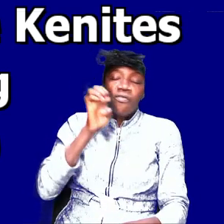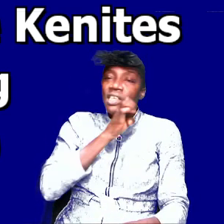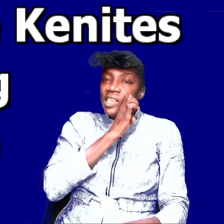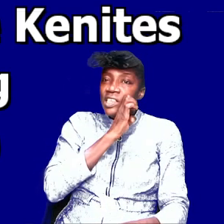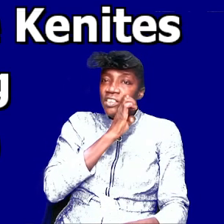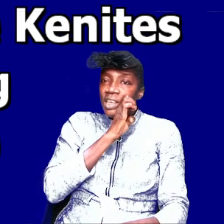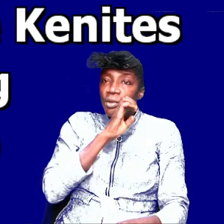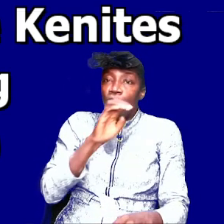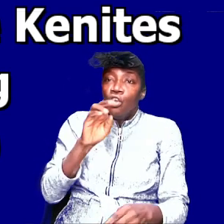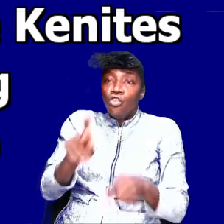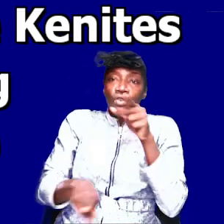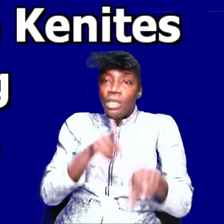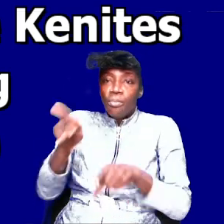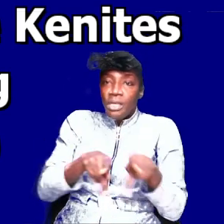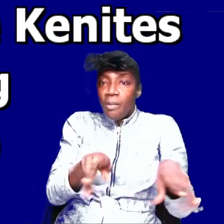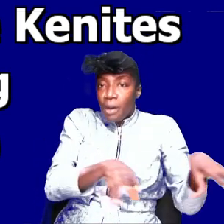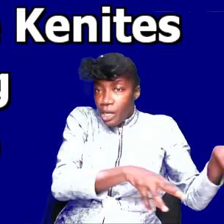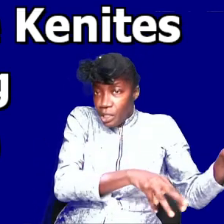Canaanites depart